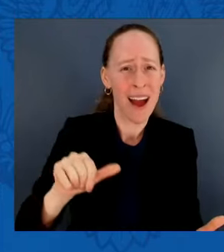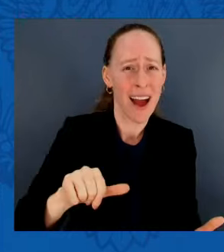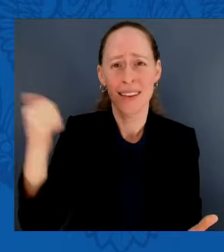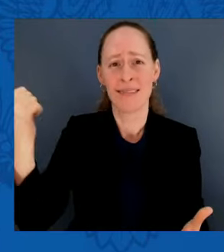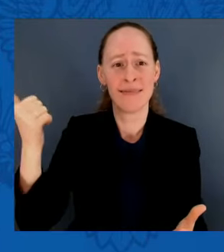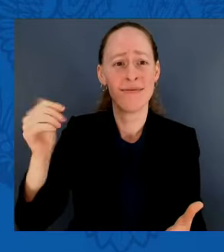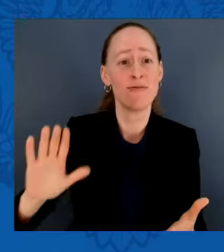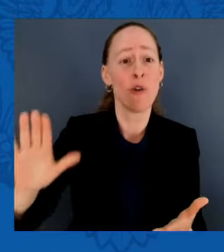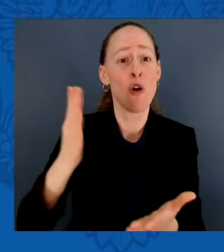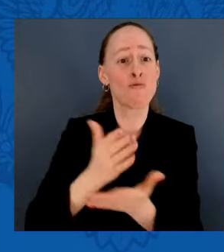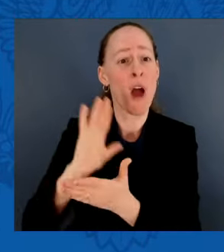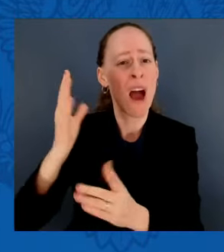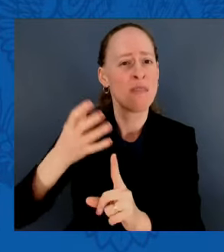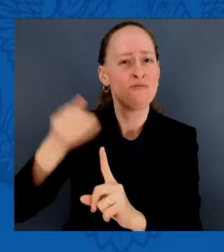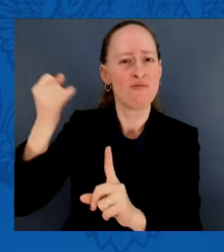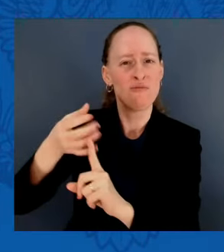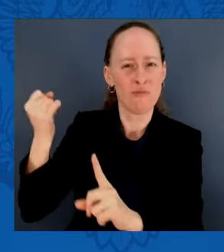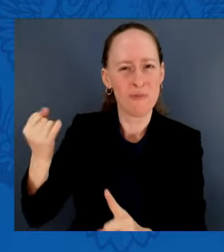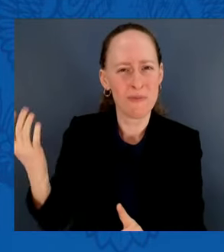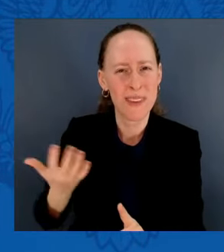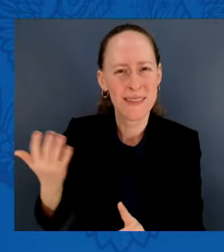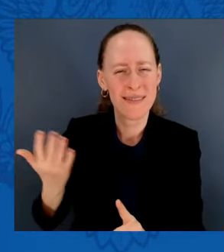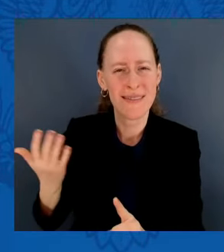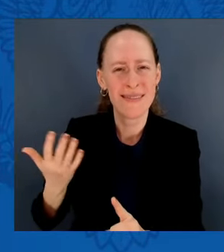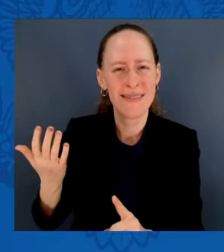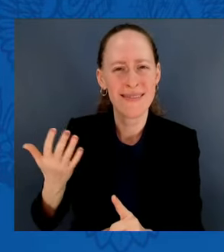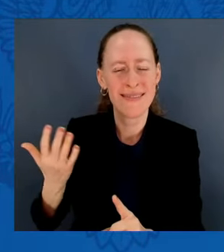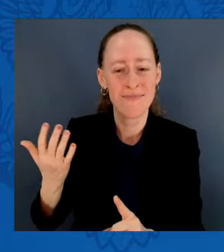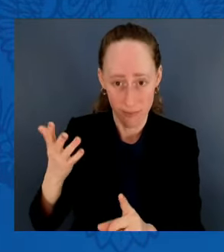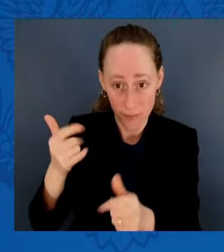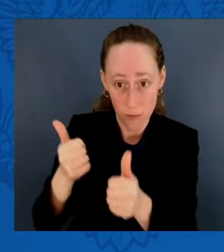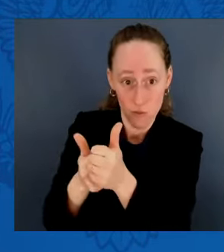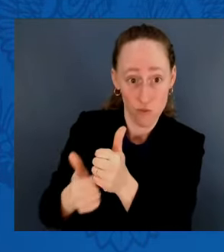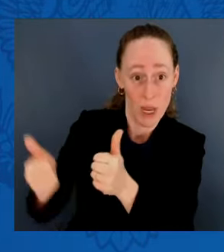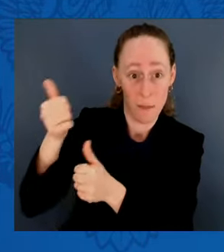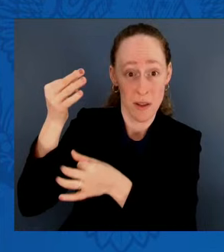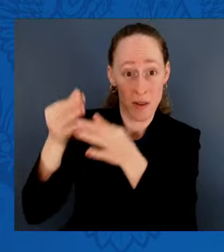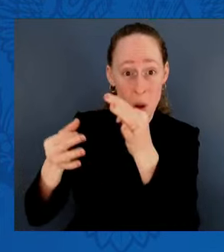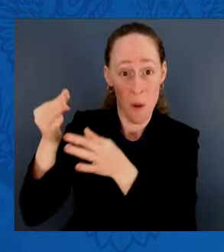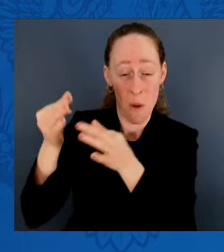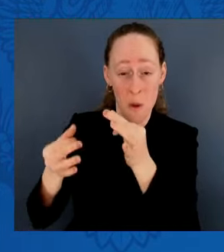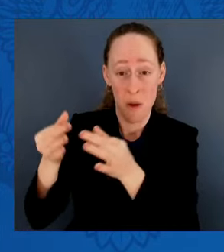due respect, justices, women are not without electoral power.